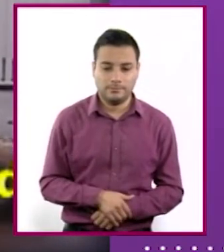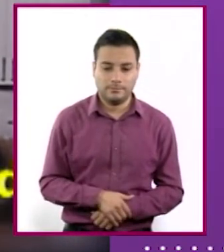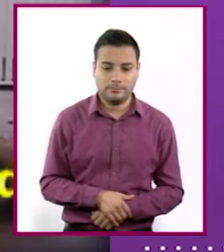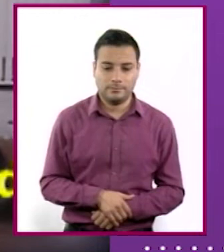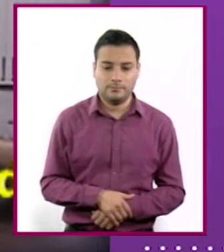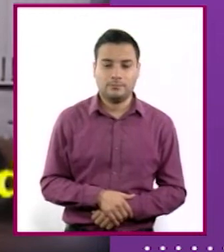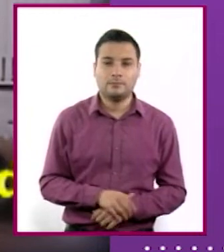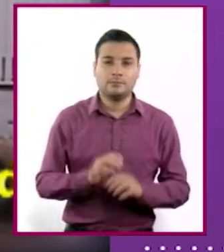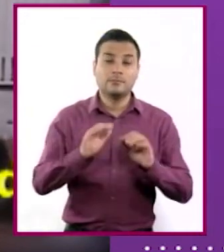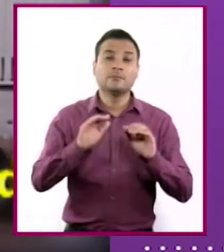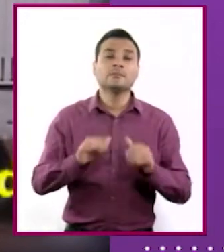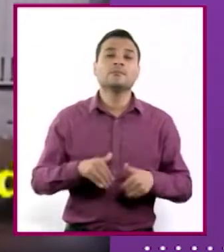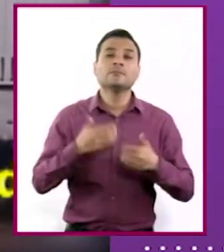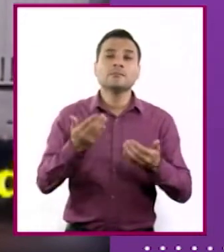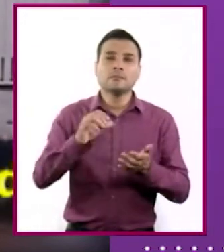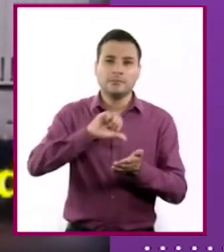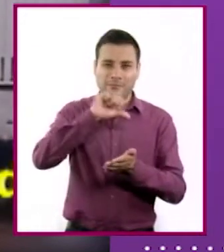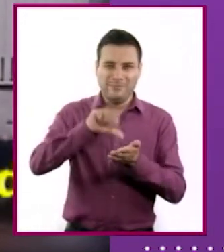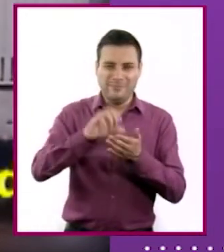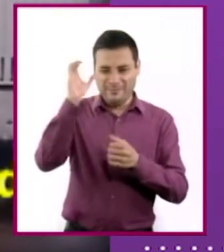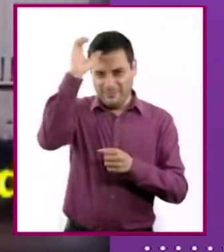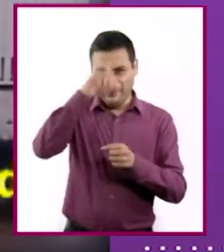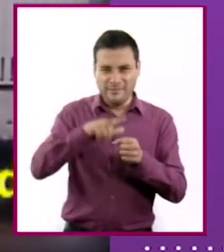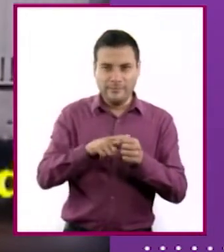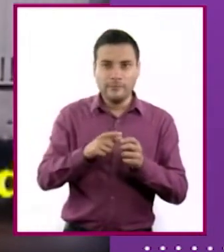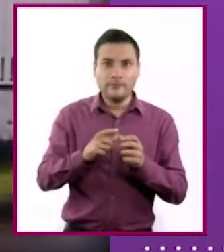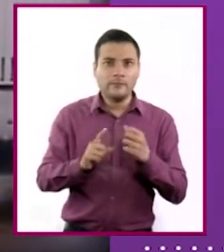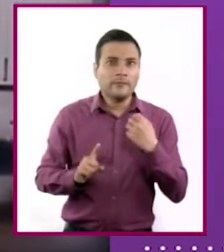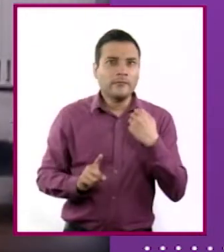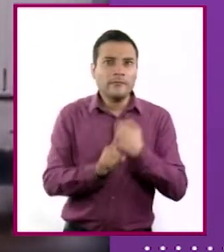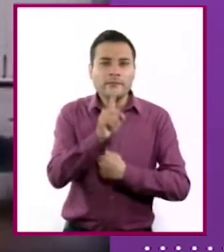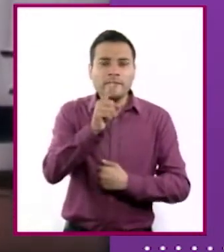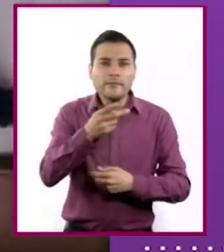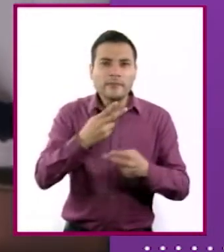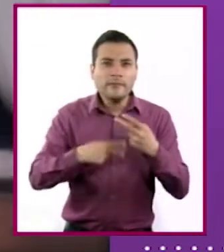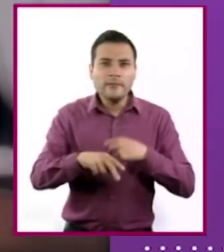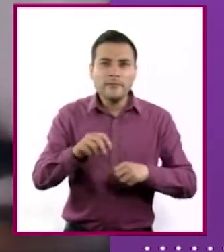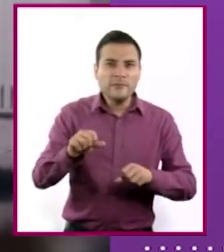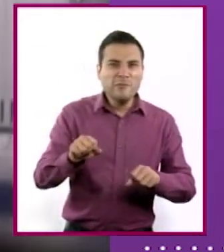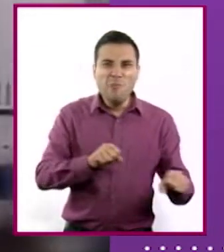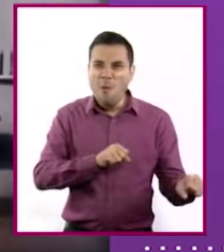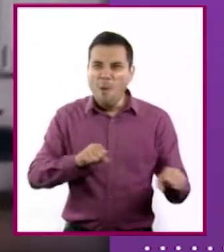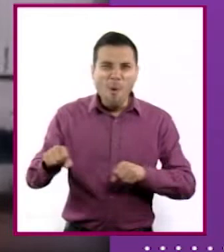When I got to the cultural center, the earthquake started.